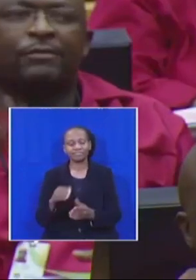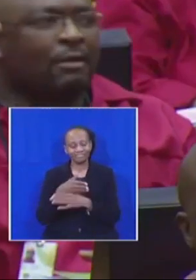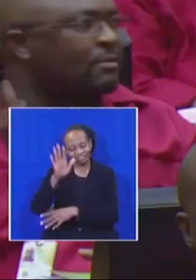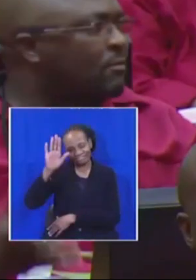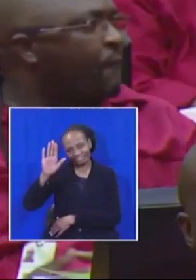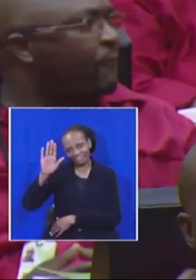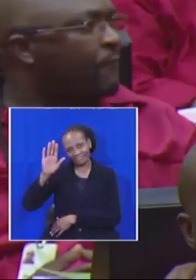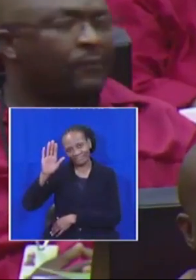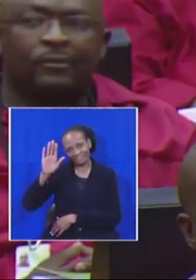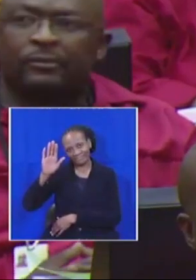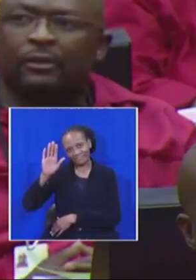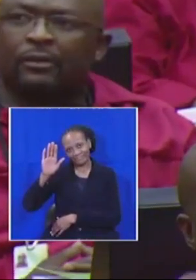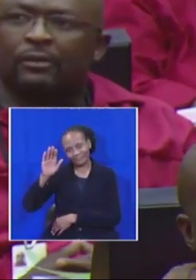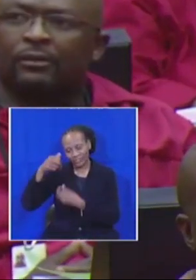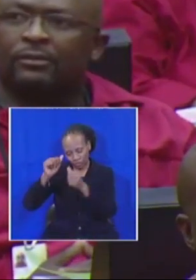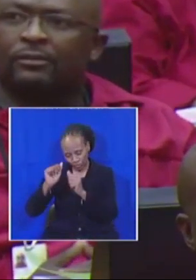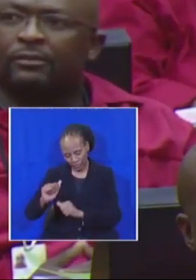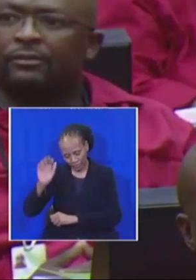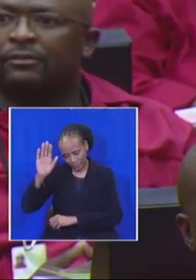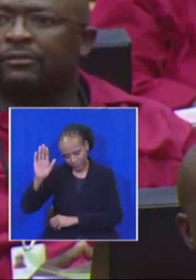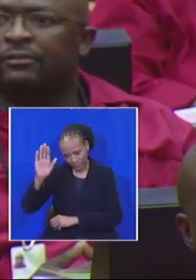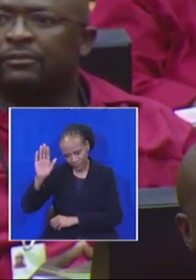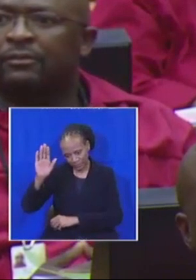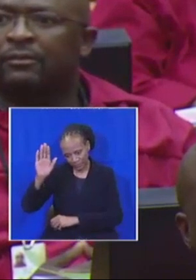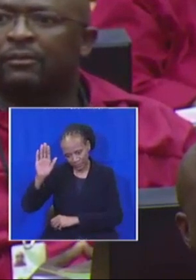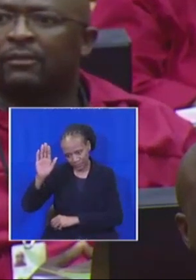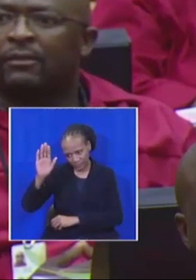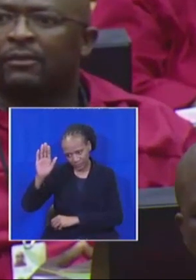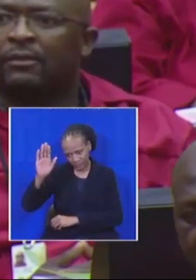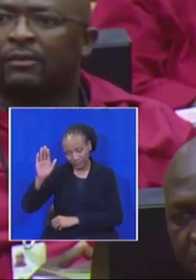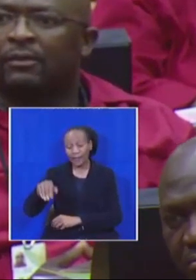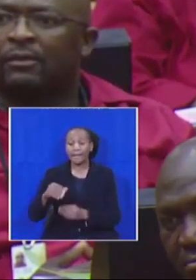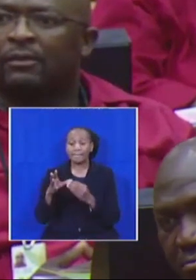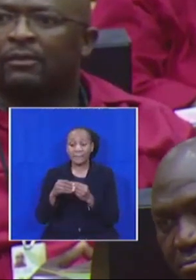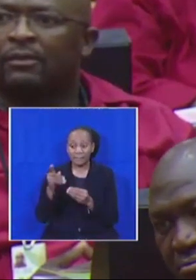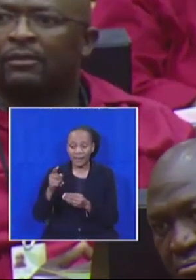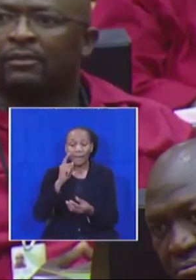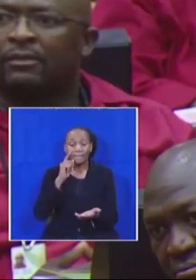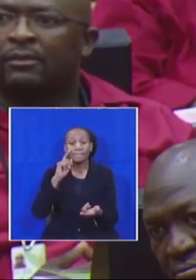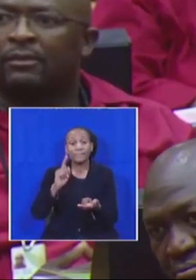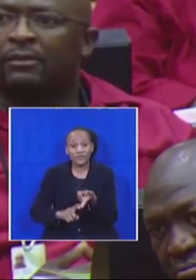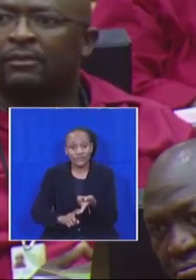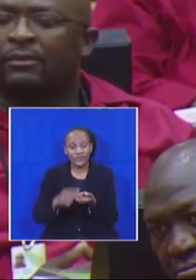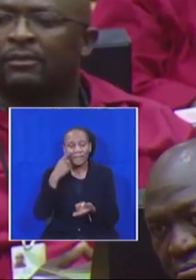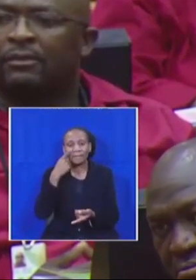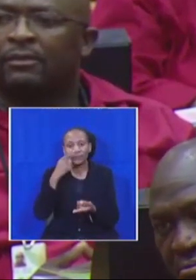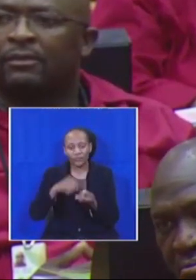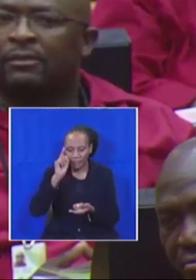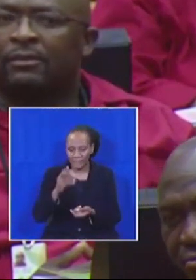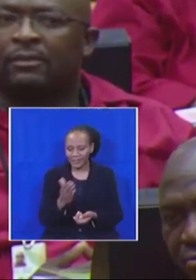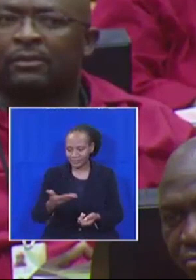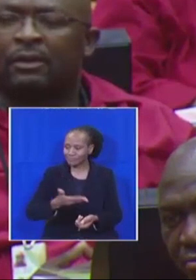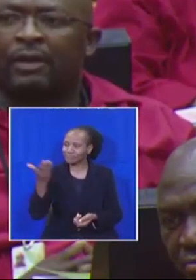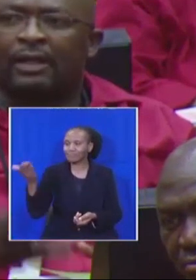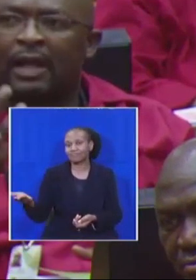do anything possible to recover the The stolen member monies must by provide the a substantive Guptas. motion for that. The because people there's no they proof that the place in president various has moved the state-owned money out.